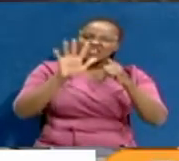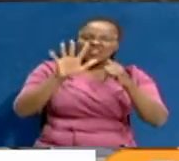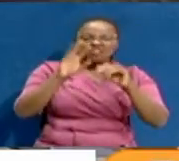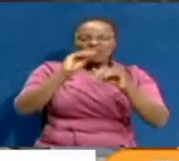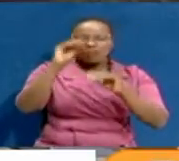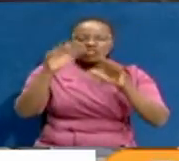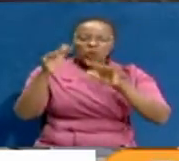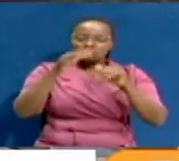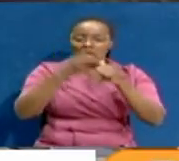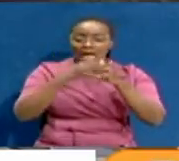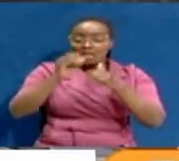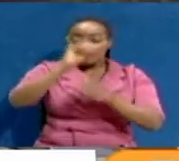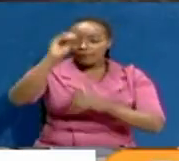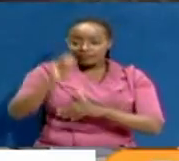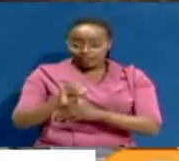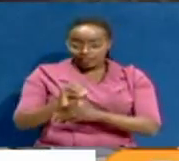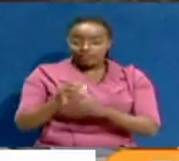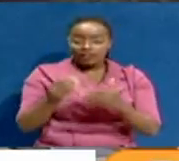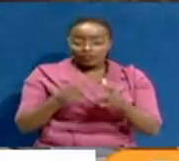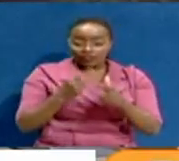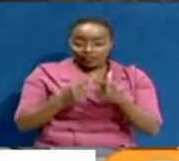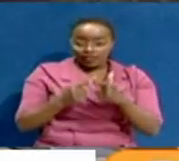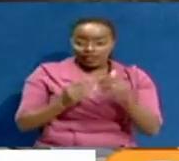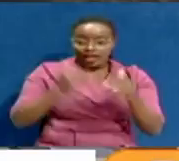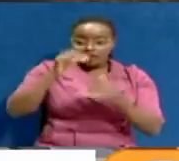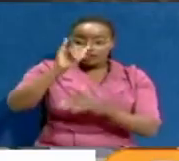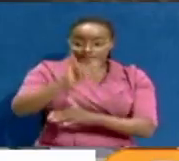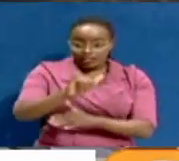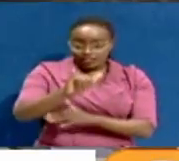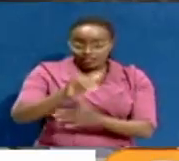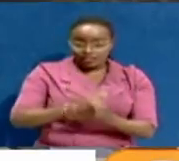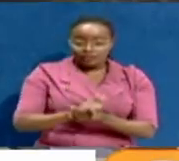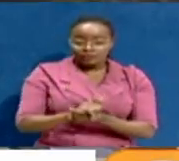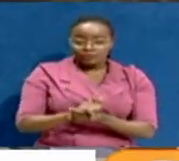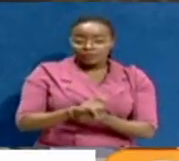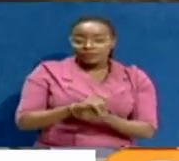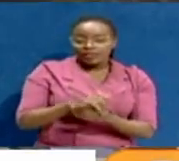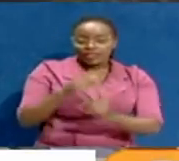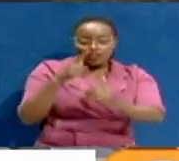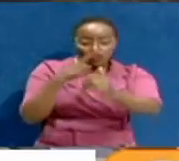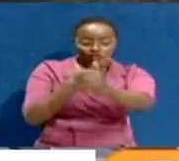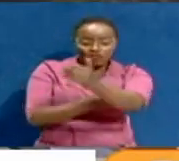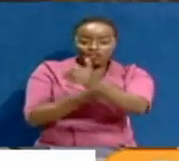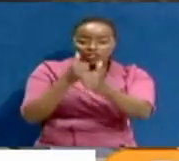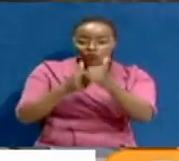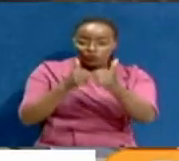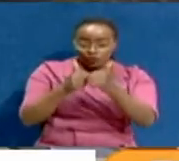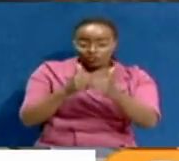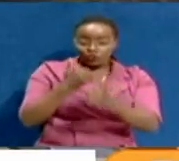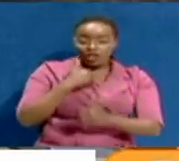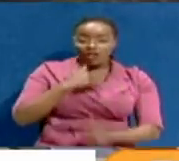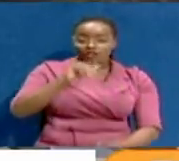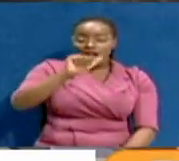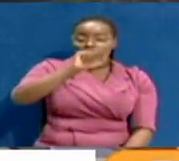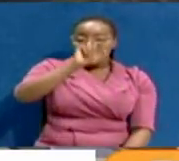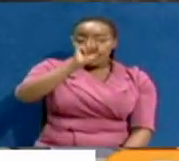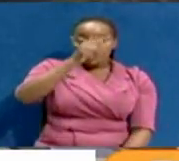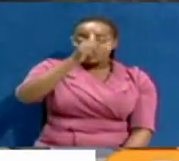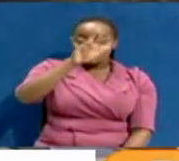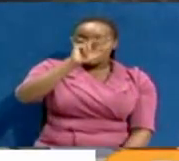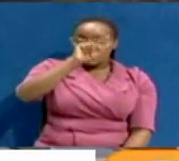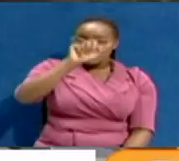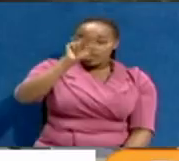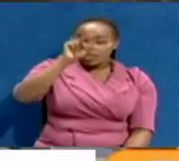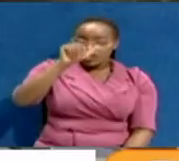75 to about 80%. Okay? Now, the vaccine that we have, which is the AstraZeneca one, the longer